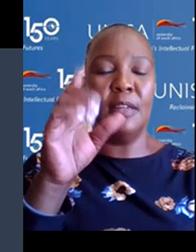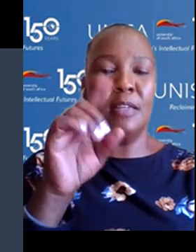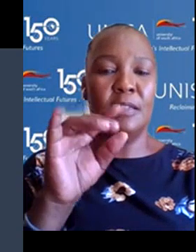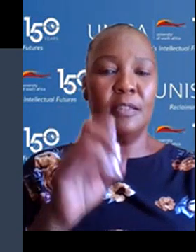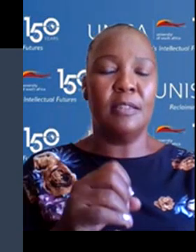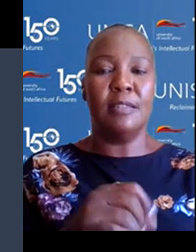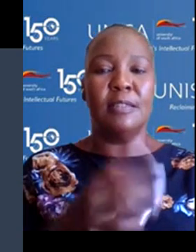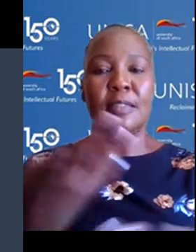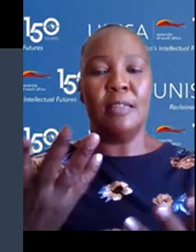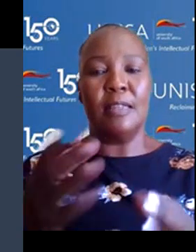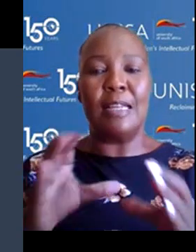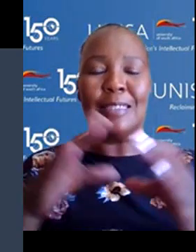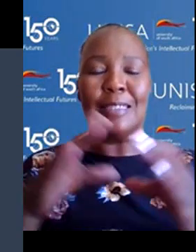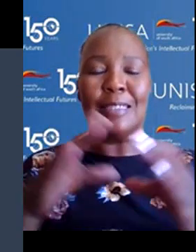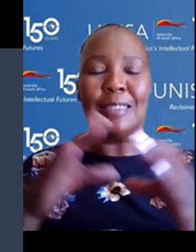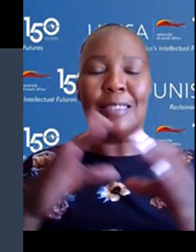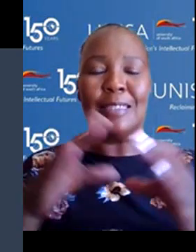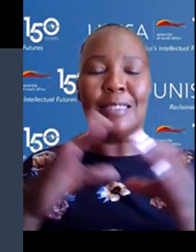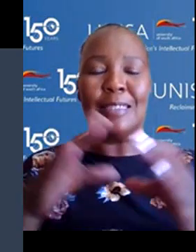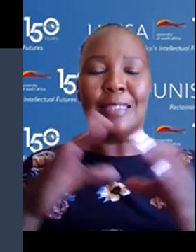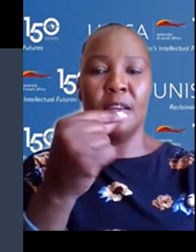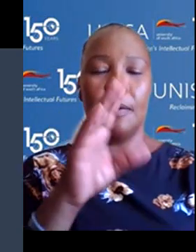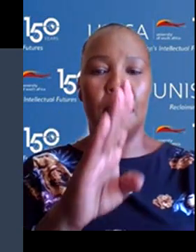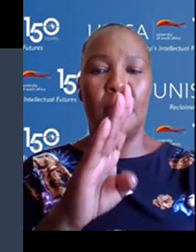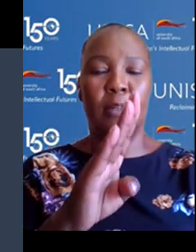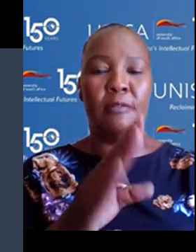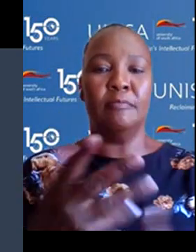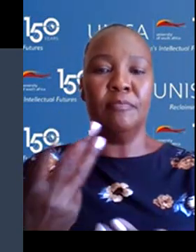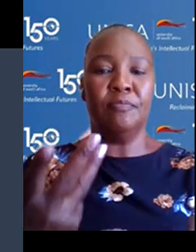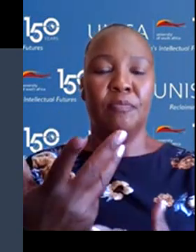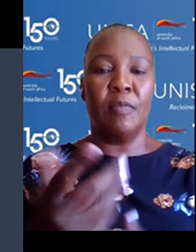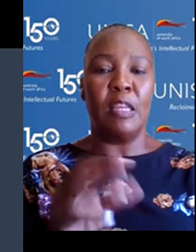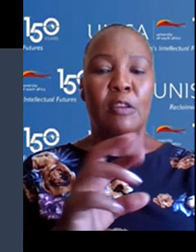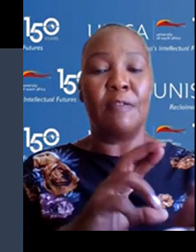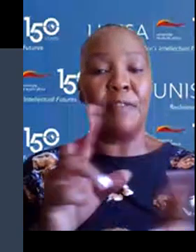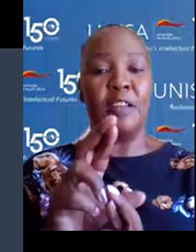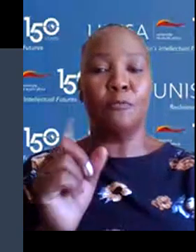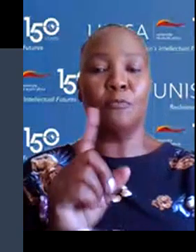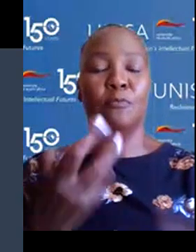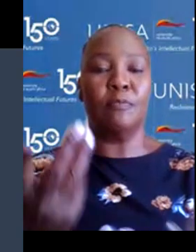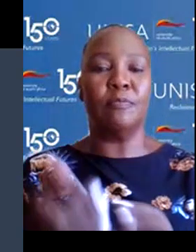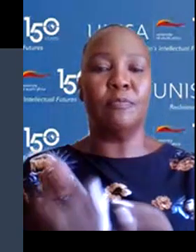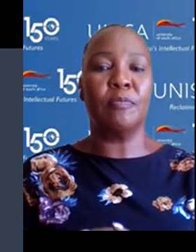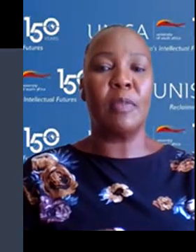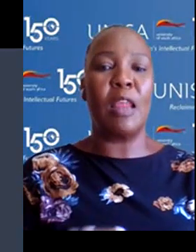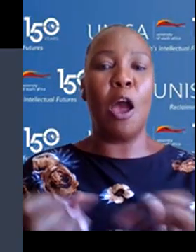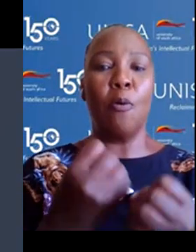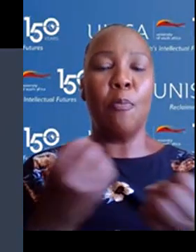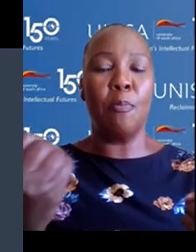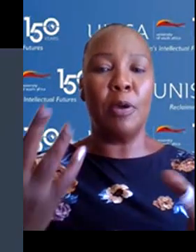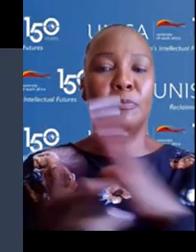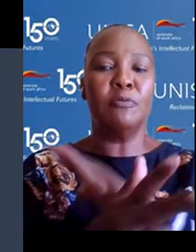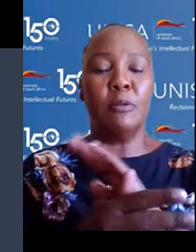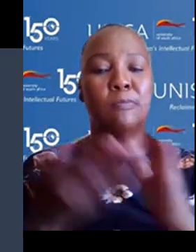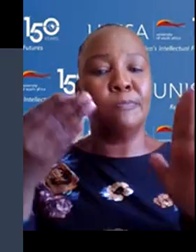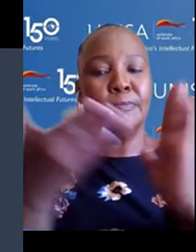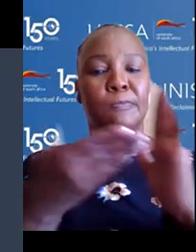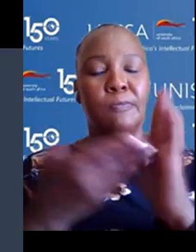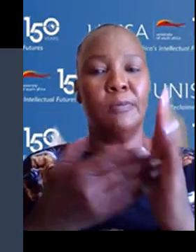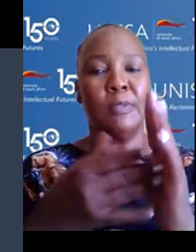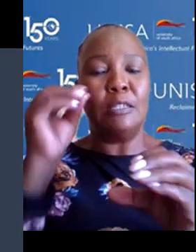of the file is 1 gigabyte. Then that's what we're really referring to here. So how many movies then would you be able to put